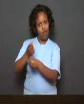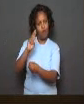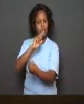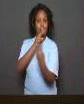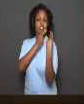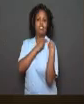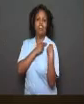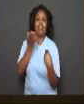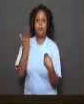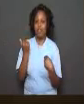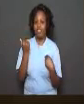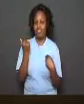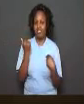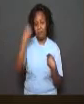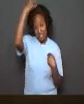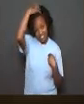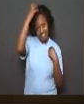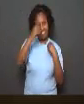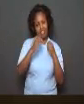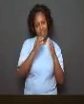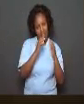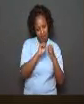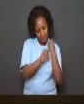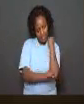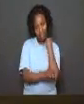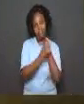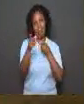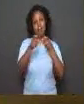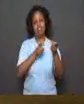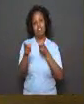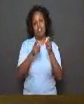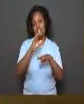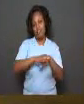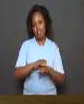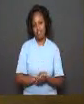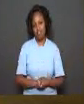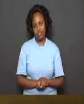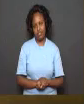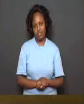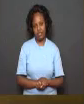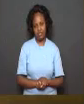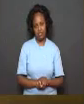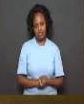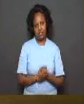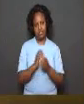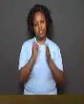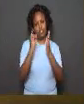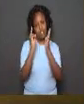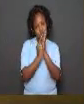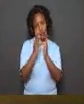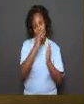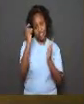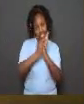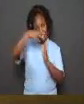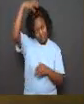over state formation and governance. Laws and